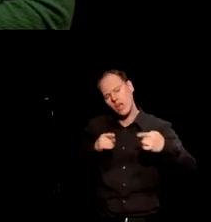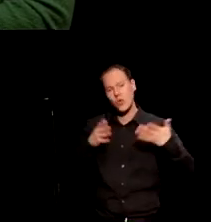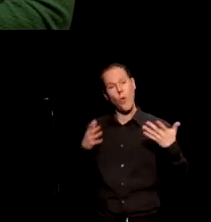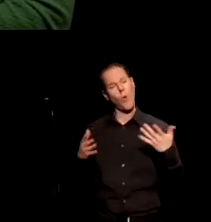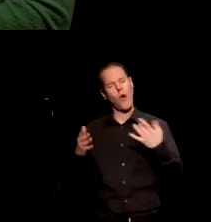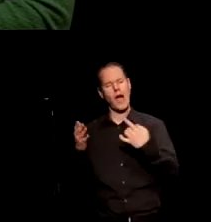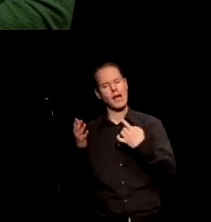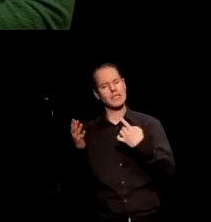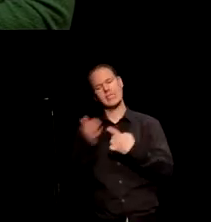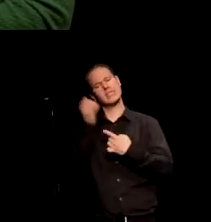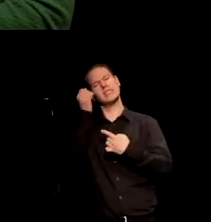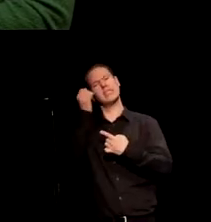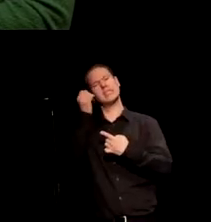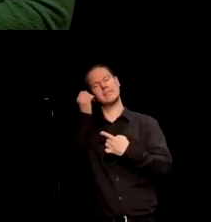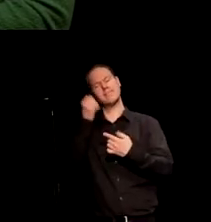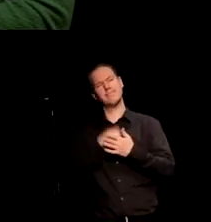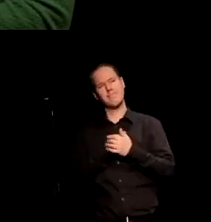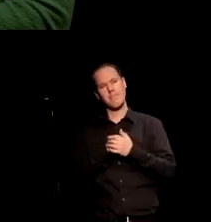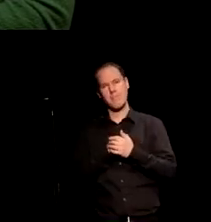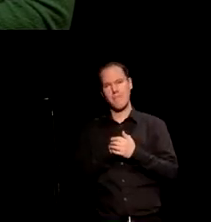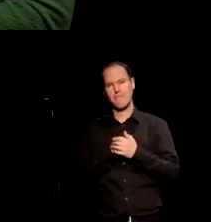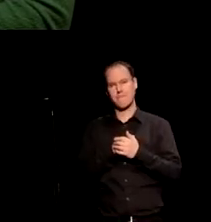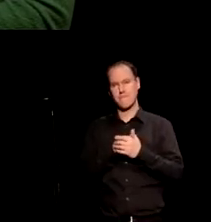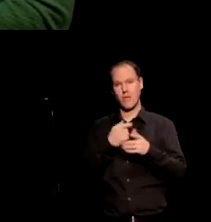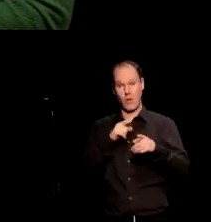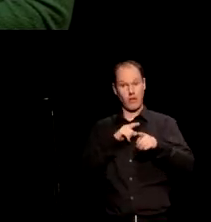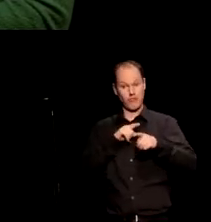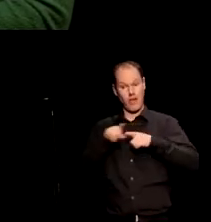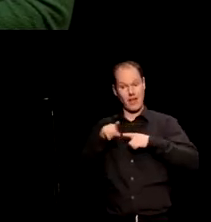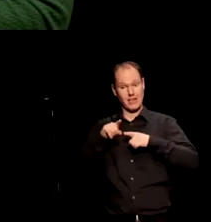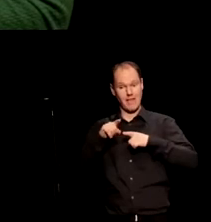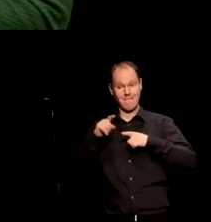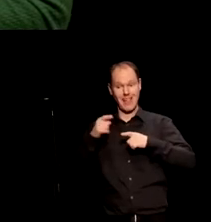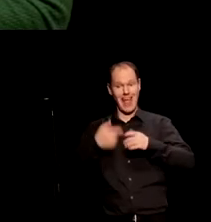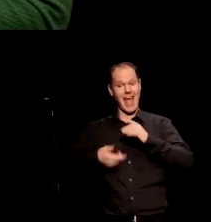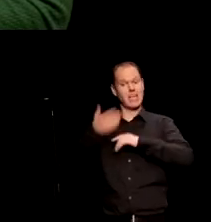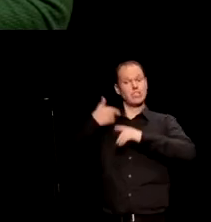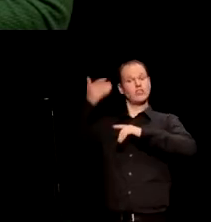Things to think about when trying to revive history through theatre.